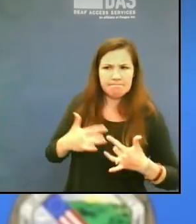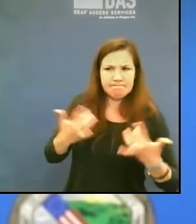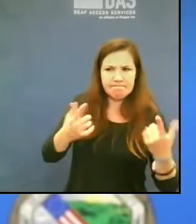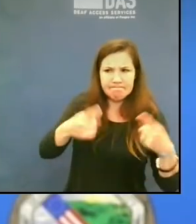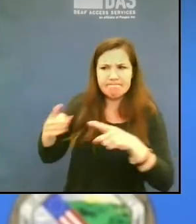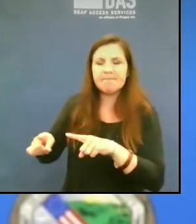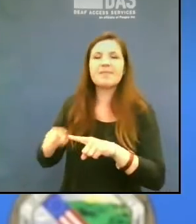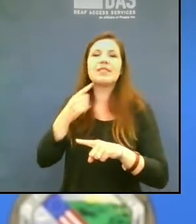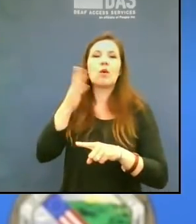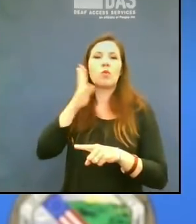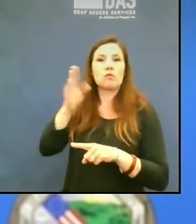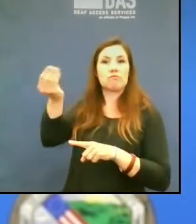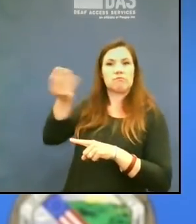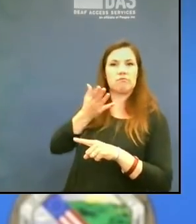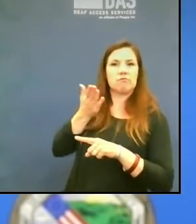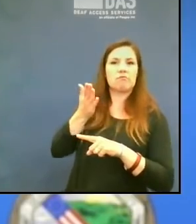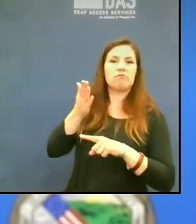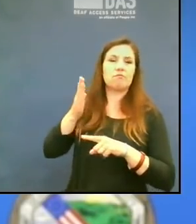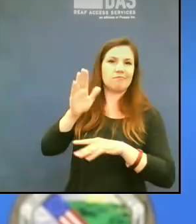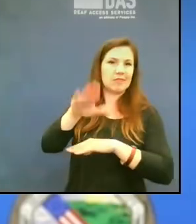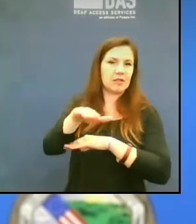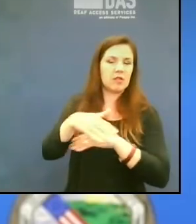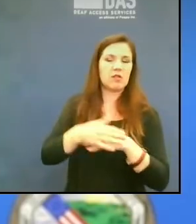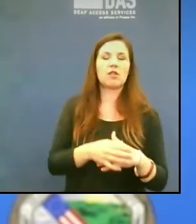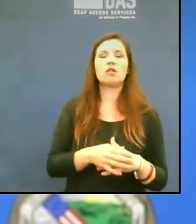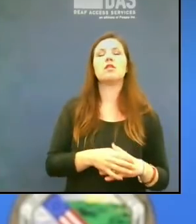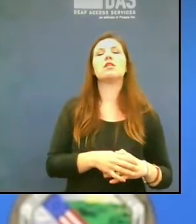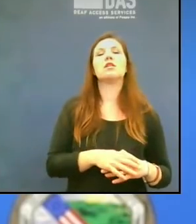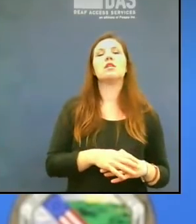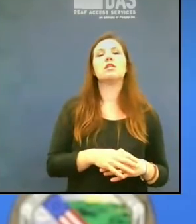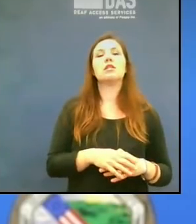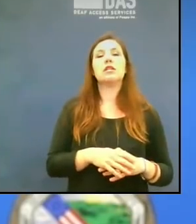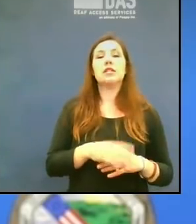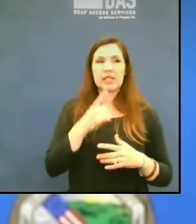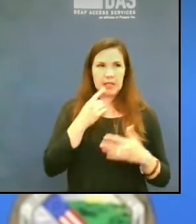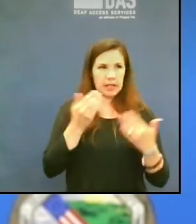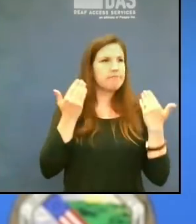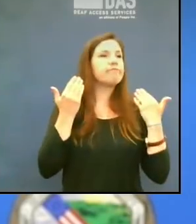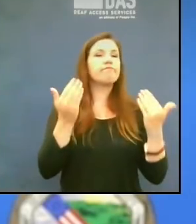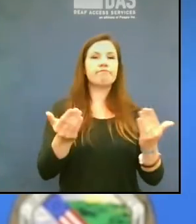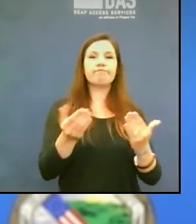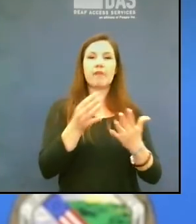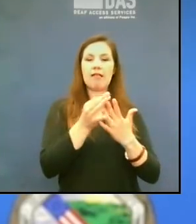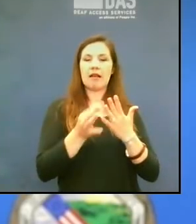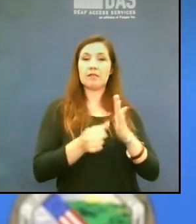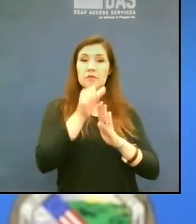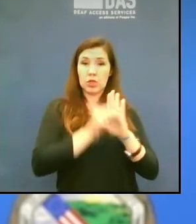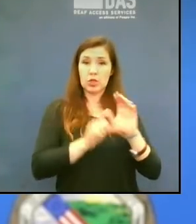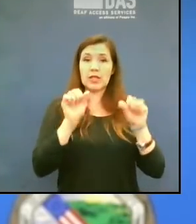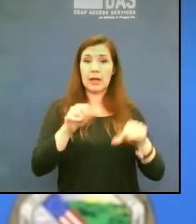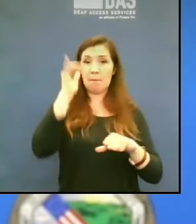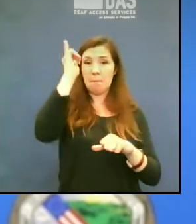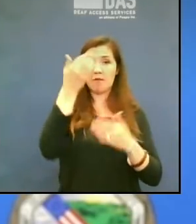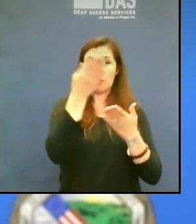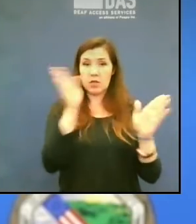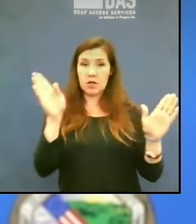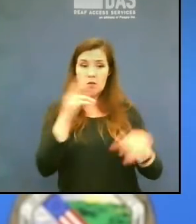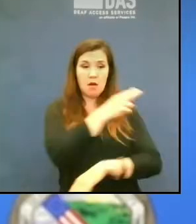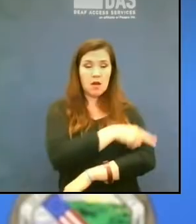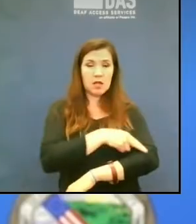said he would get back with us later, and the announcement was that they've re-allowed electives at Buffalo General and the ambulatory